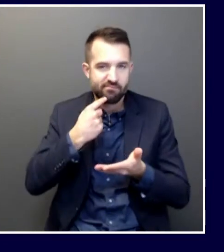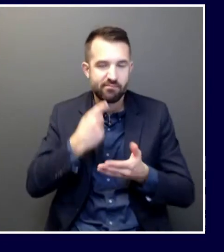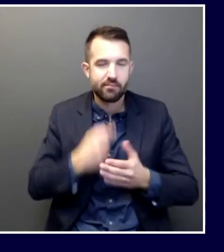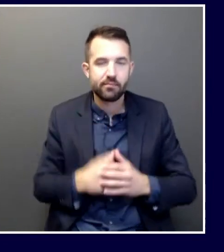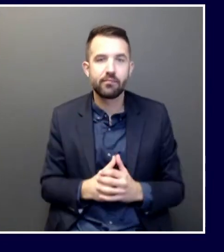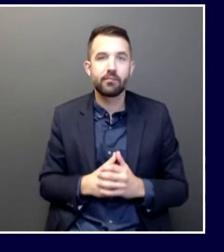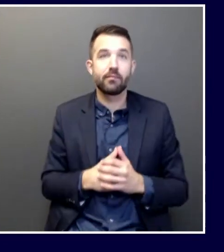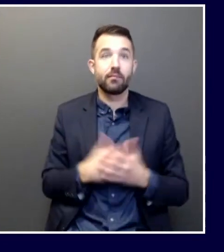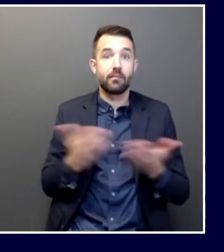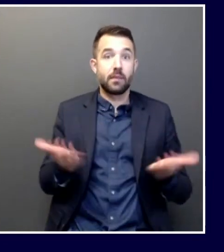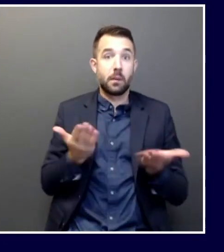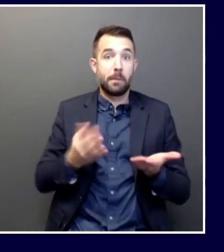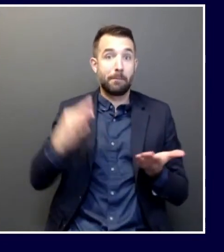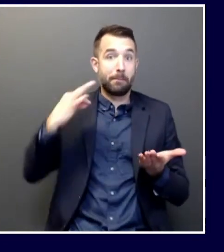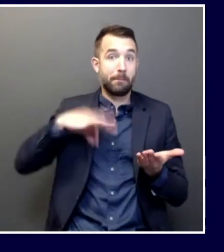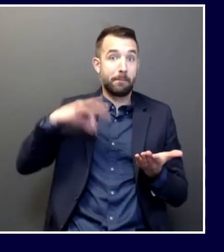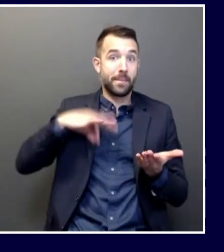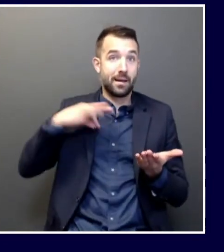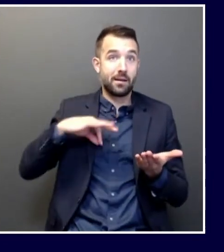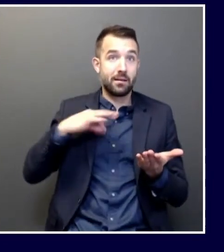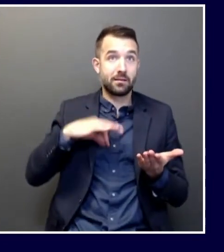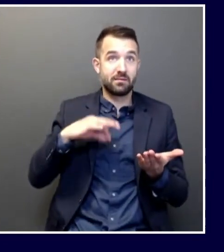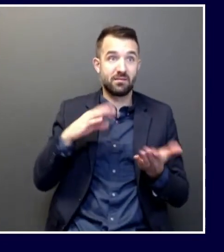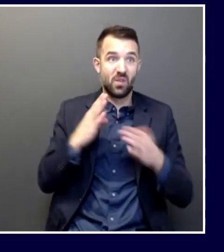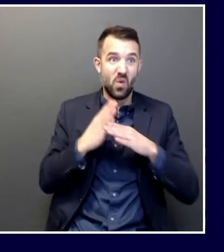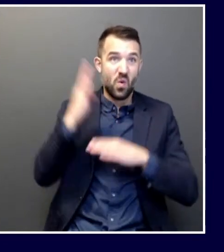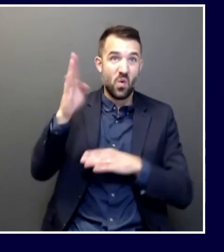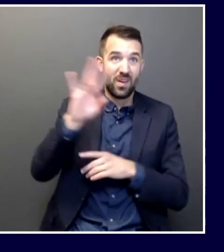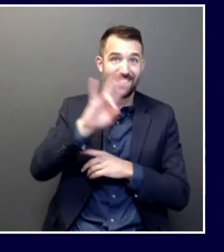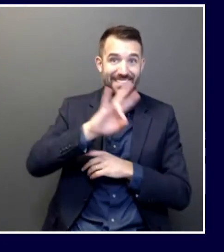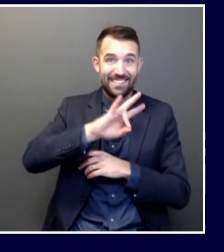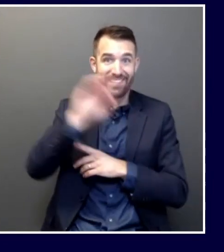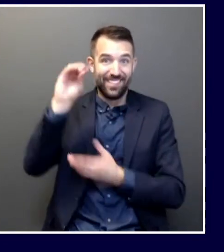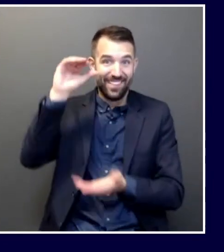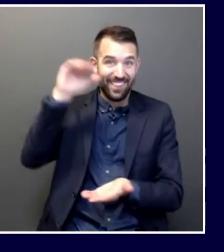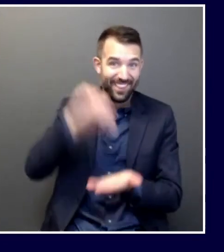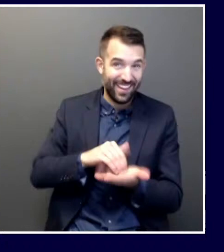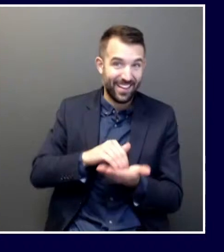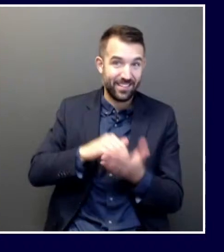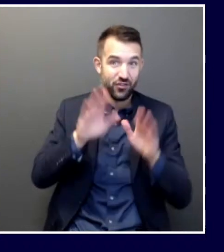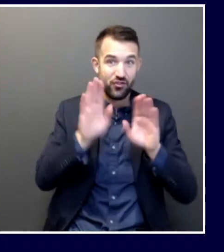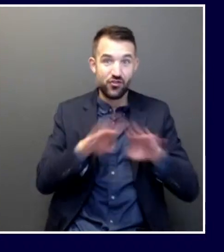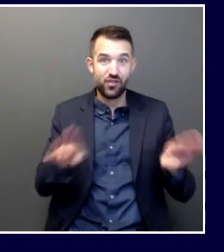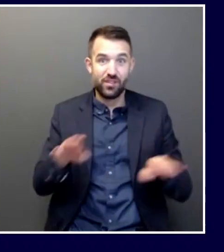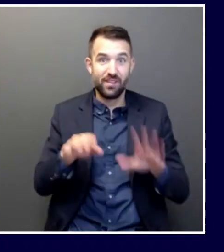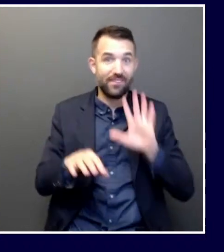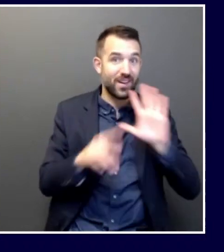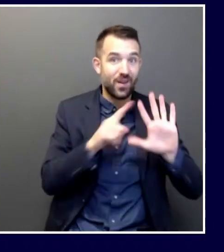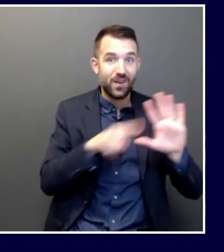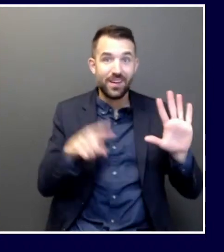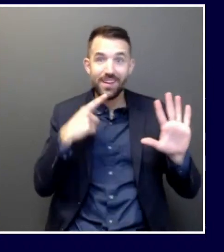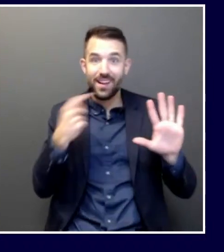ages of 5 and 11. As the president of the US